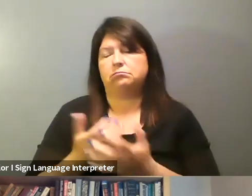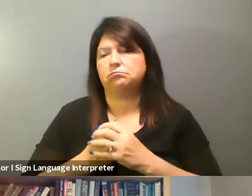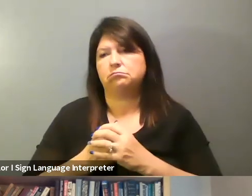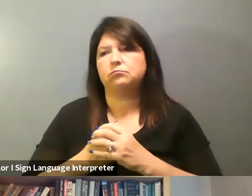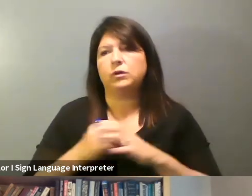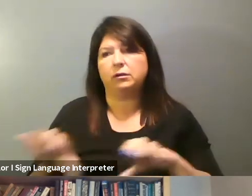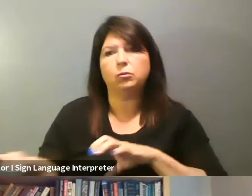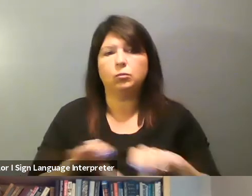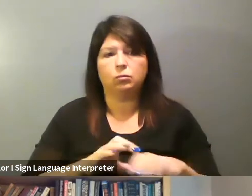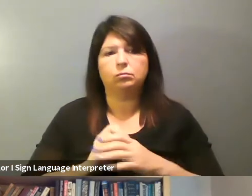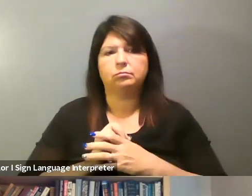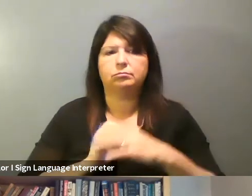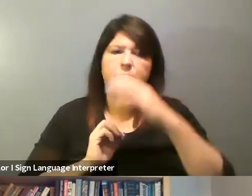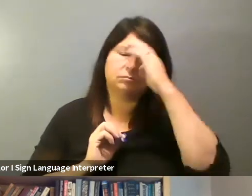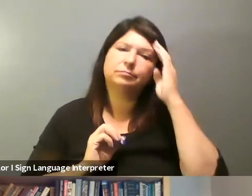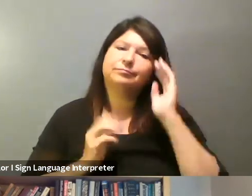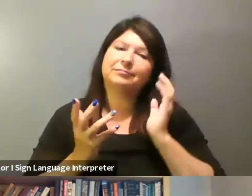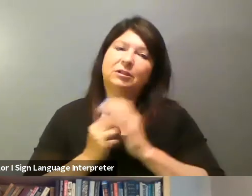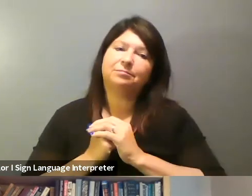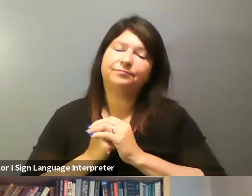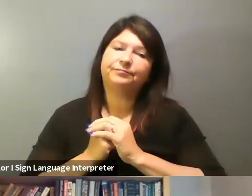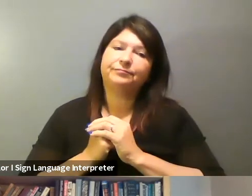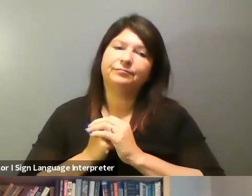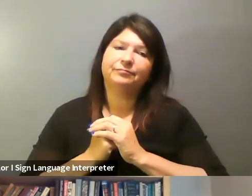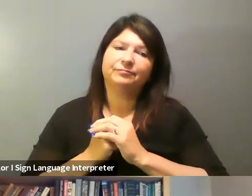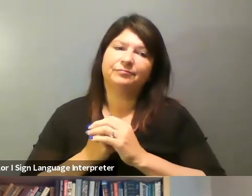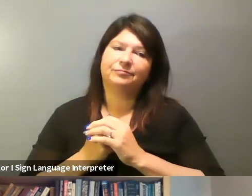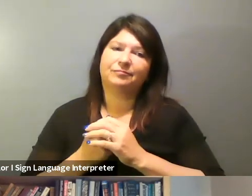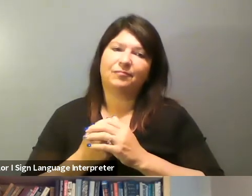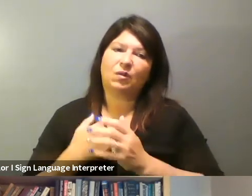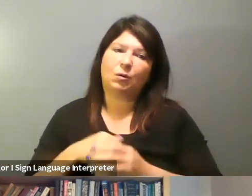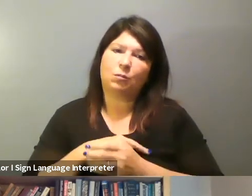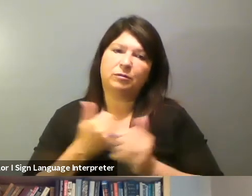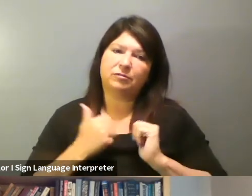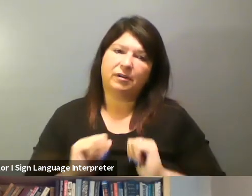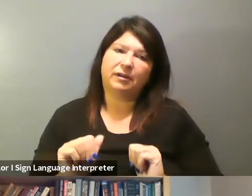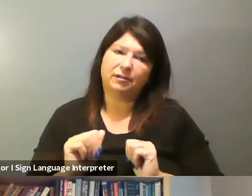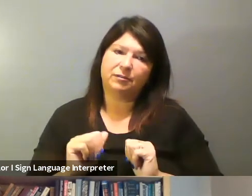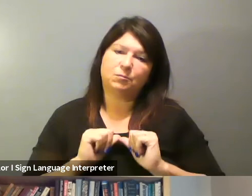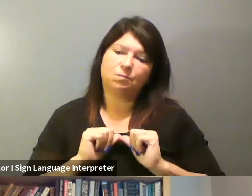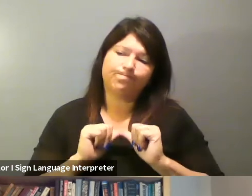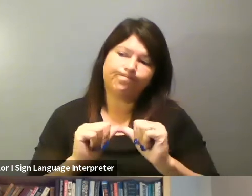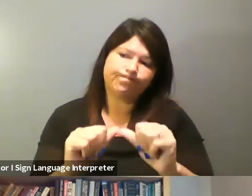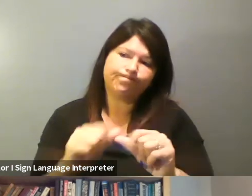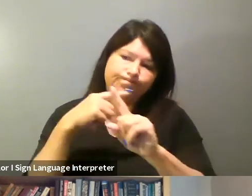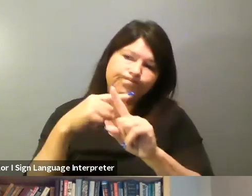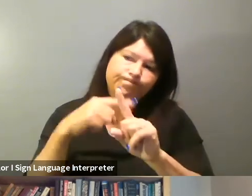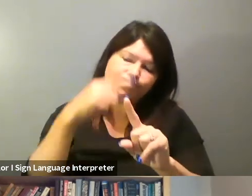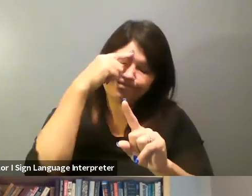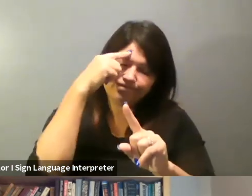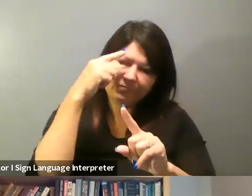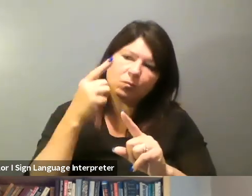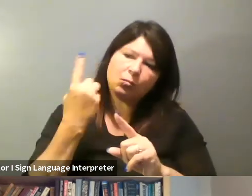during, you know. So we're all trying to stay positive that he will be able to go back to his family soon